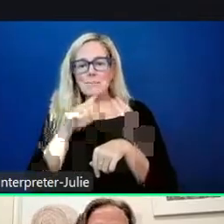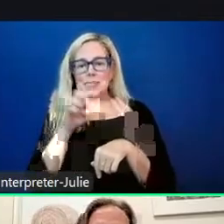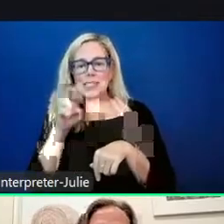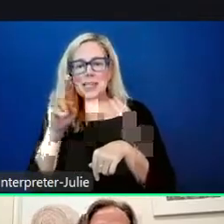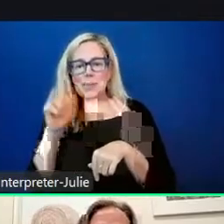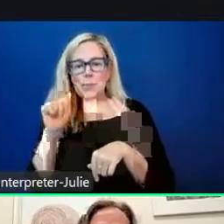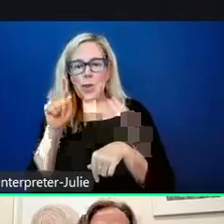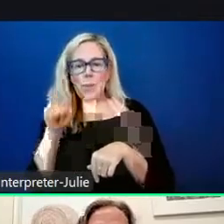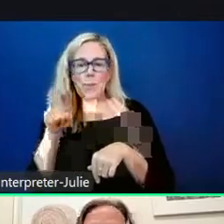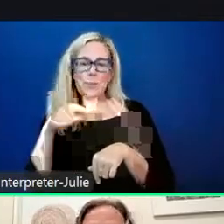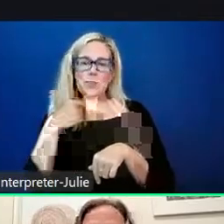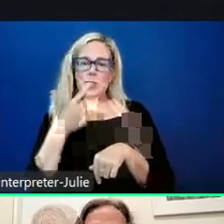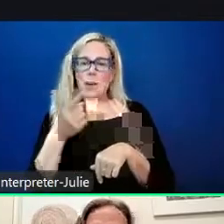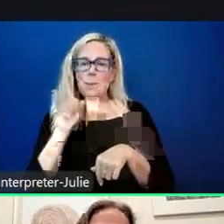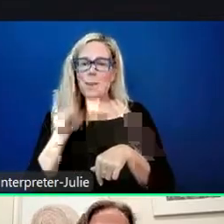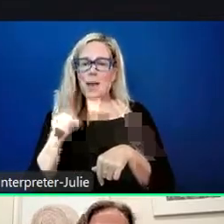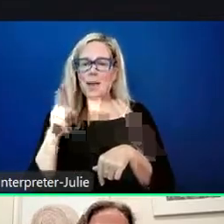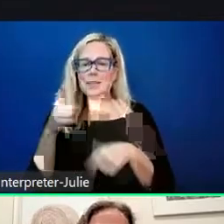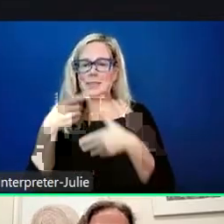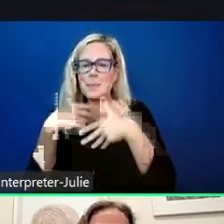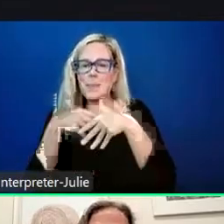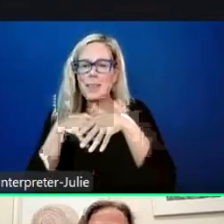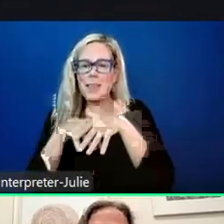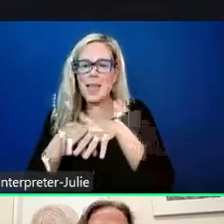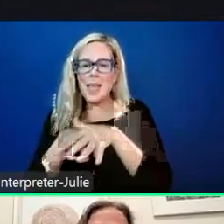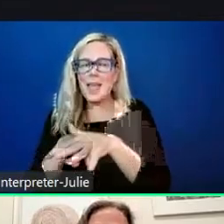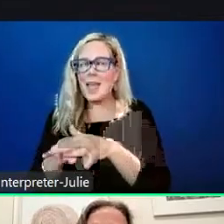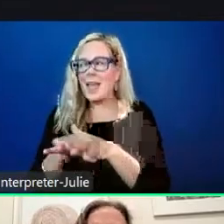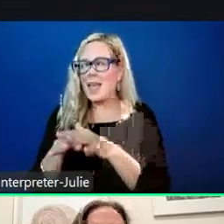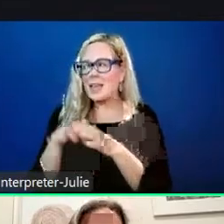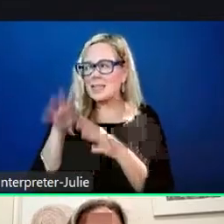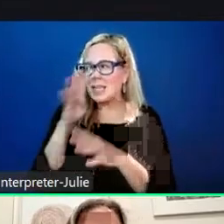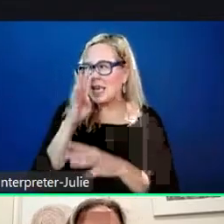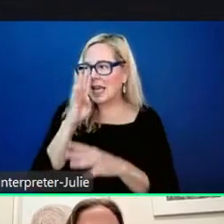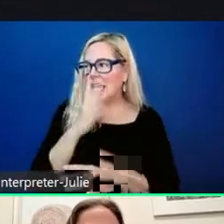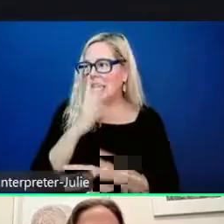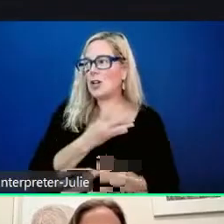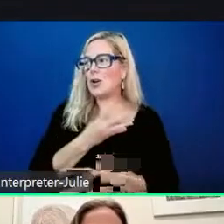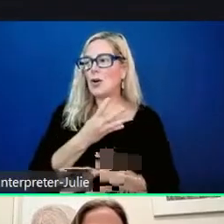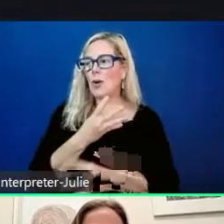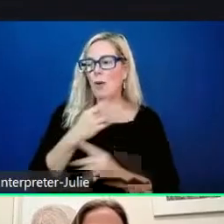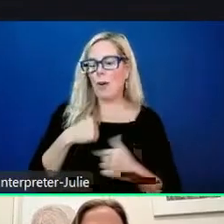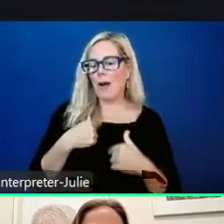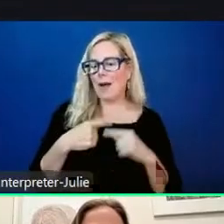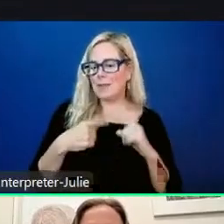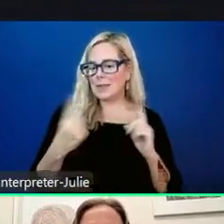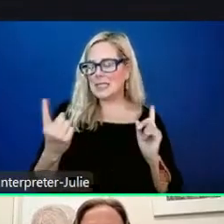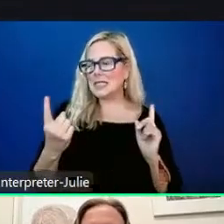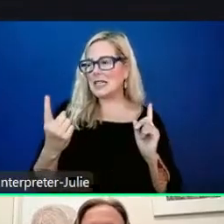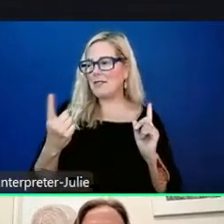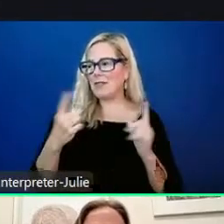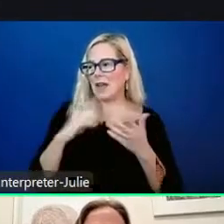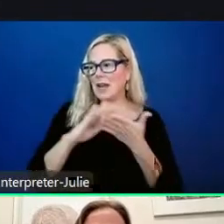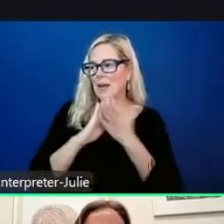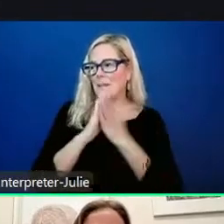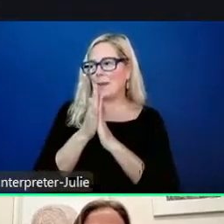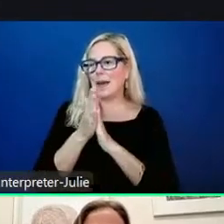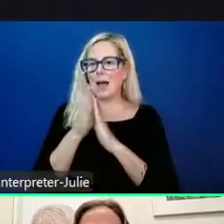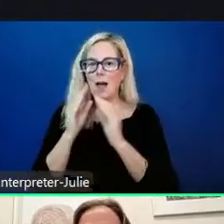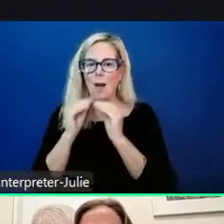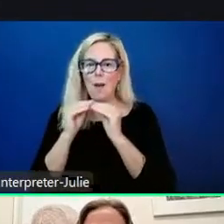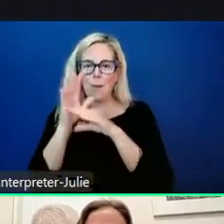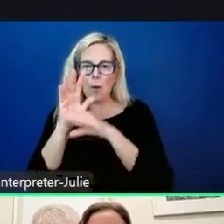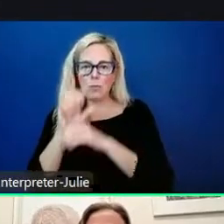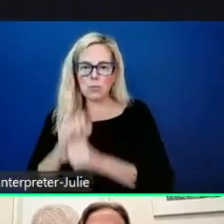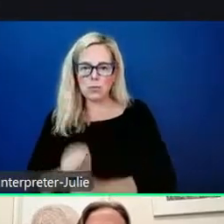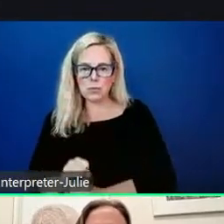to blend in, ignore their differences, become something easier to understand. But zebras are never to disappear